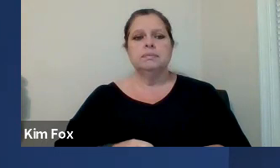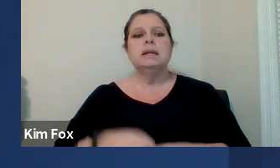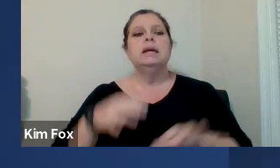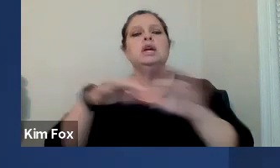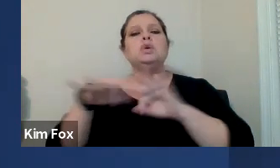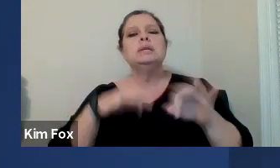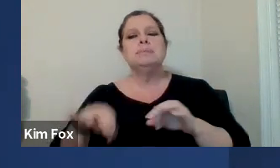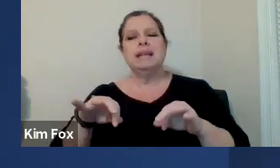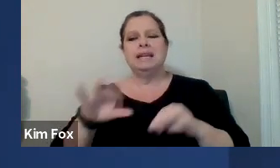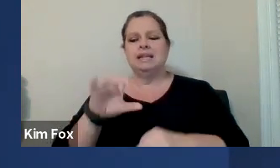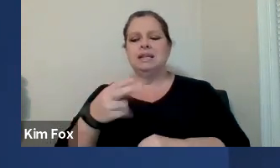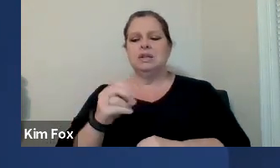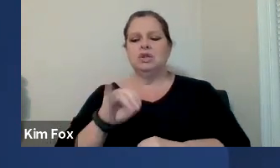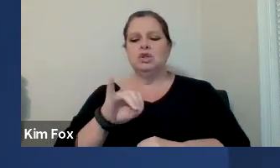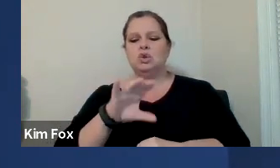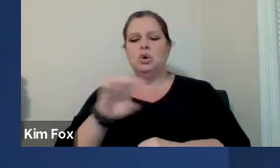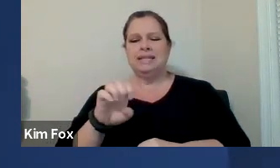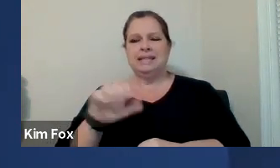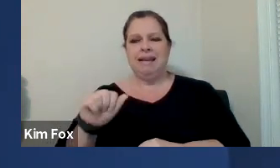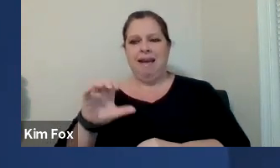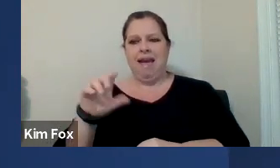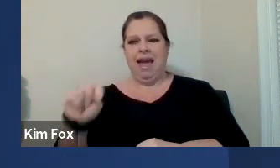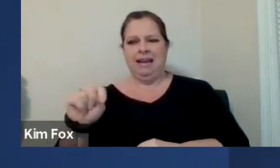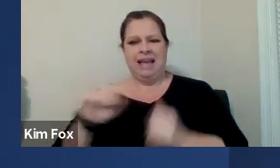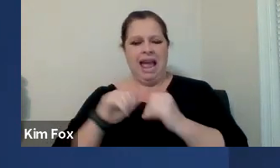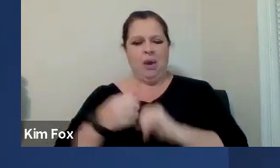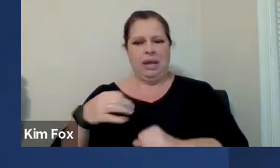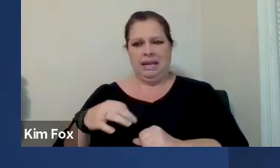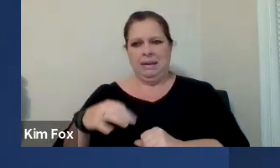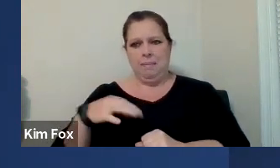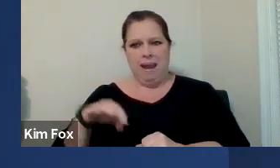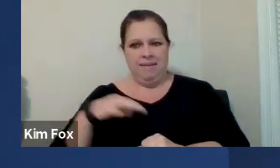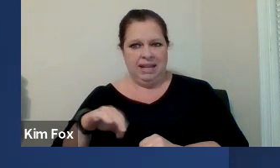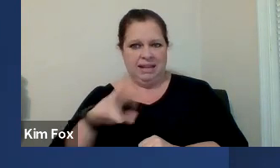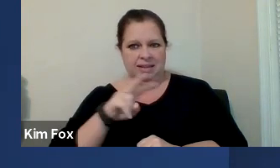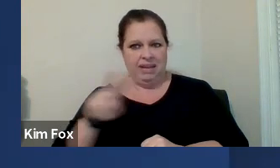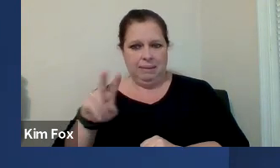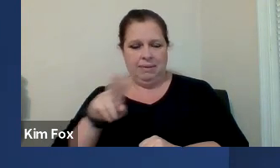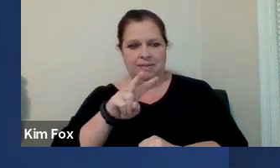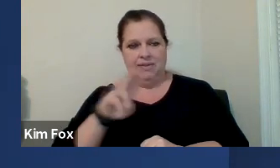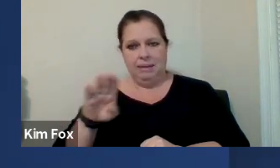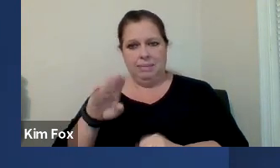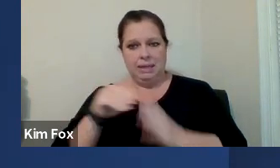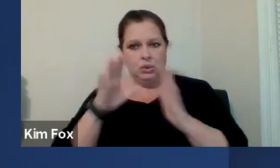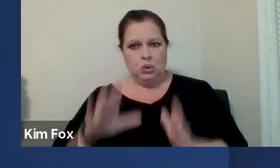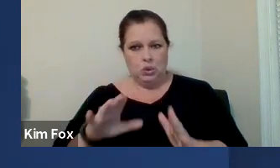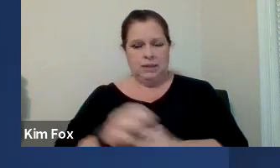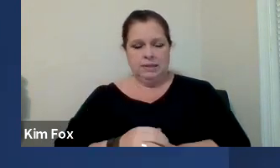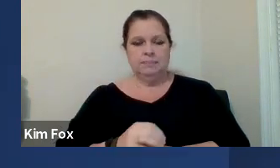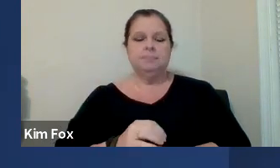the CHOICE Act and how it could benefit military dependents in VB schools? So the CHOICE